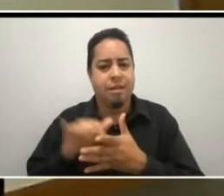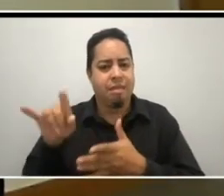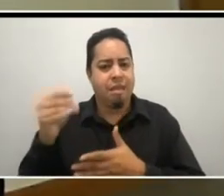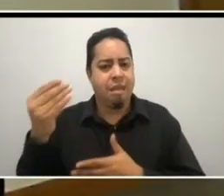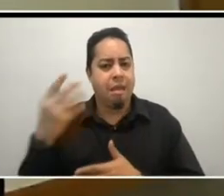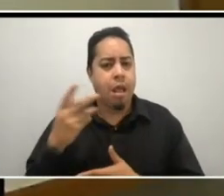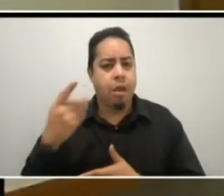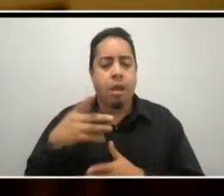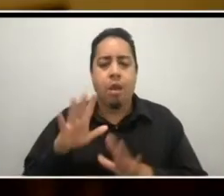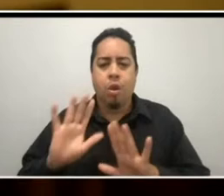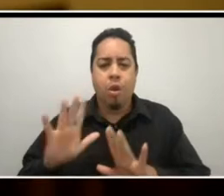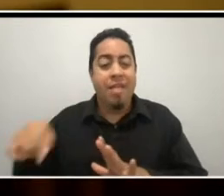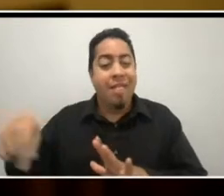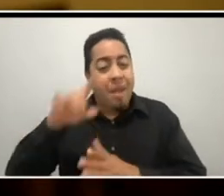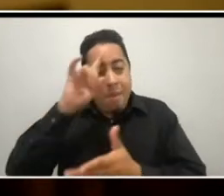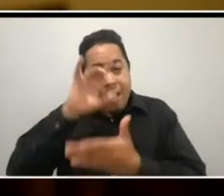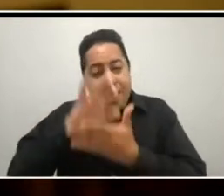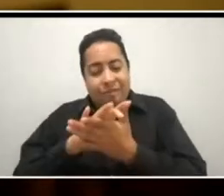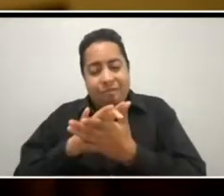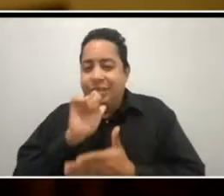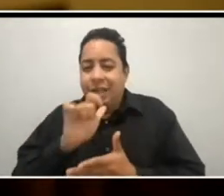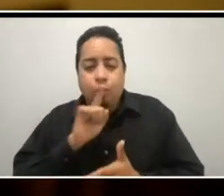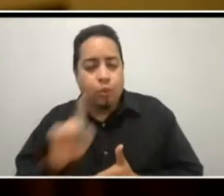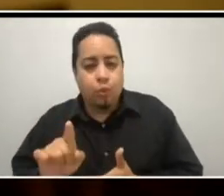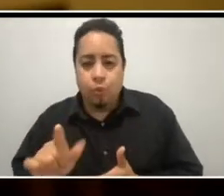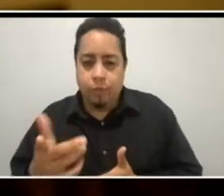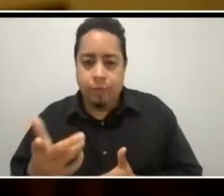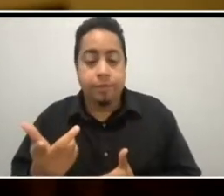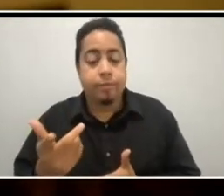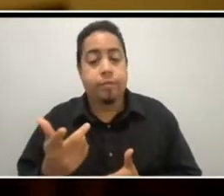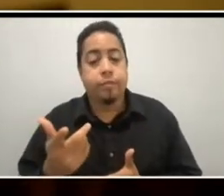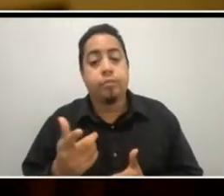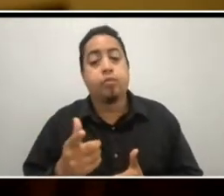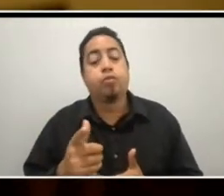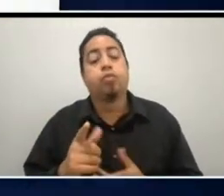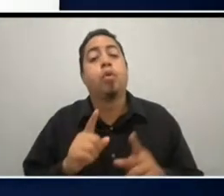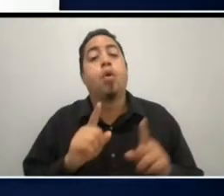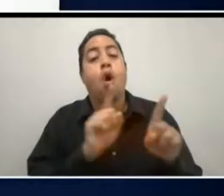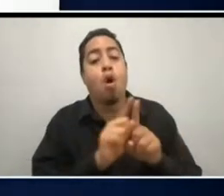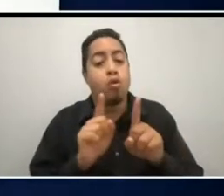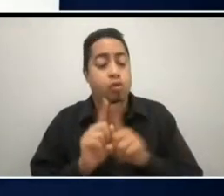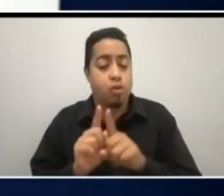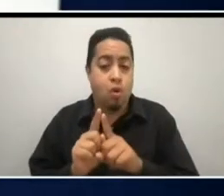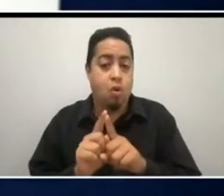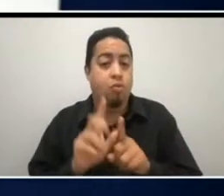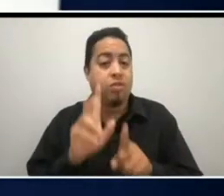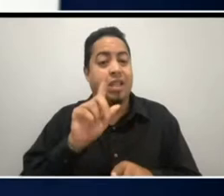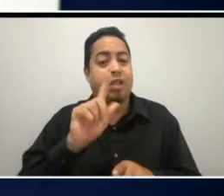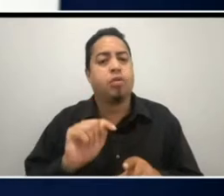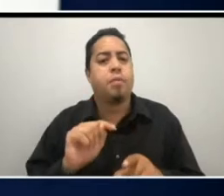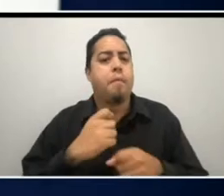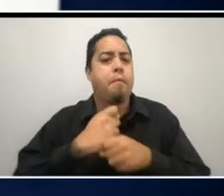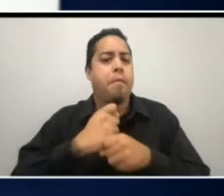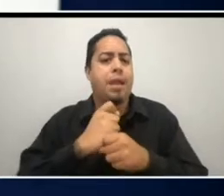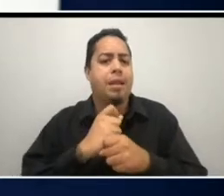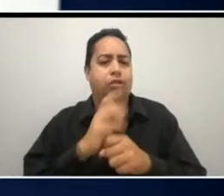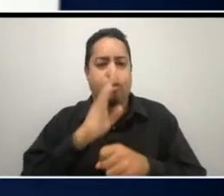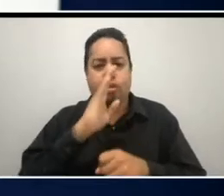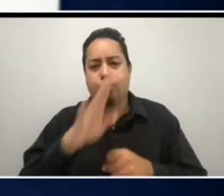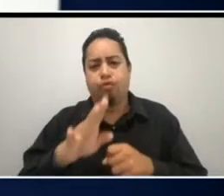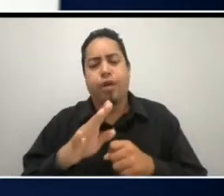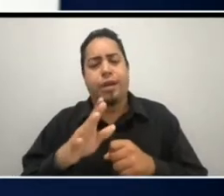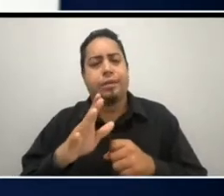things that were untrue. These efforts also involved targeted outreach to state legislators. Hi, Representative. My name is